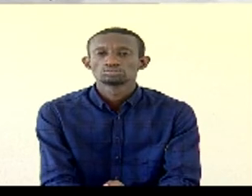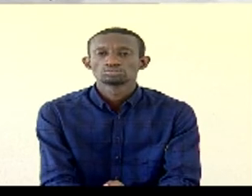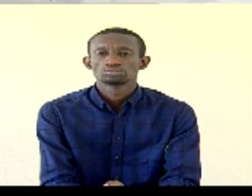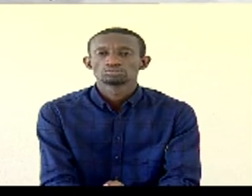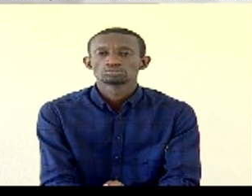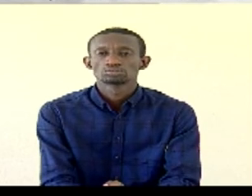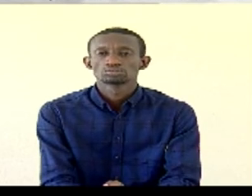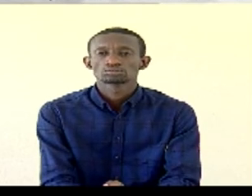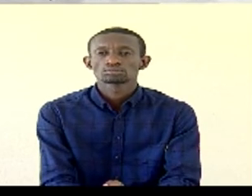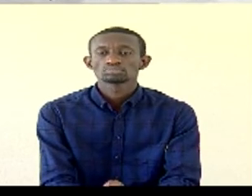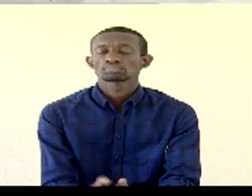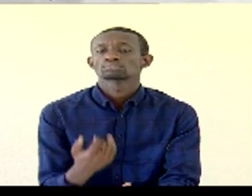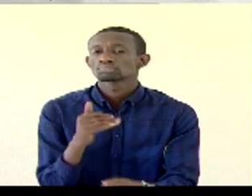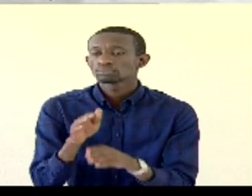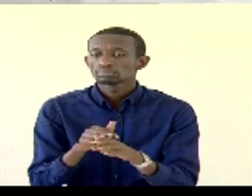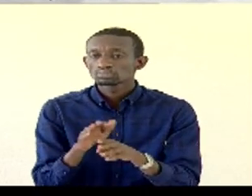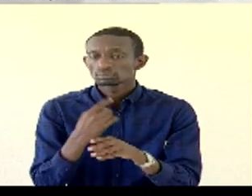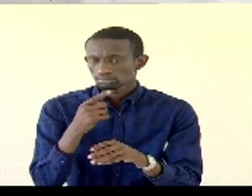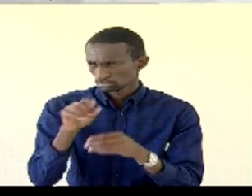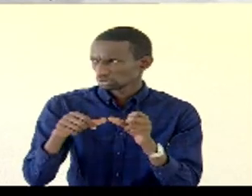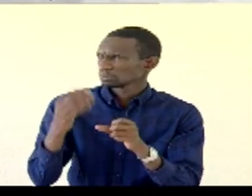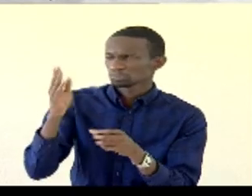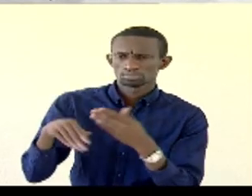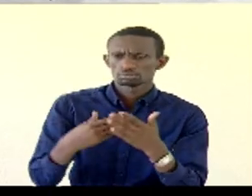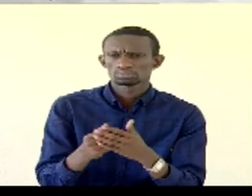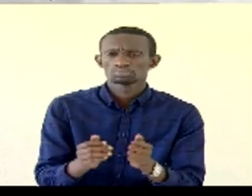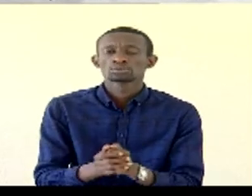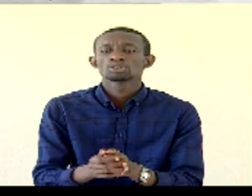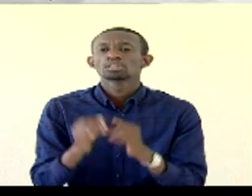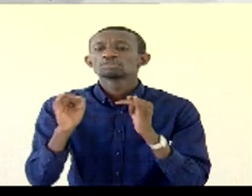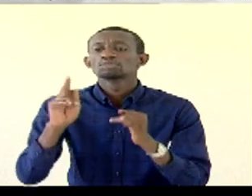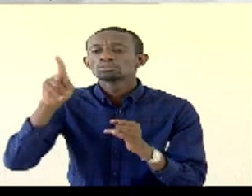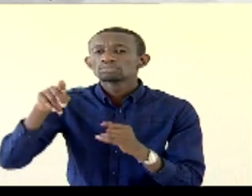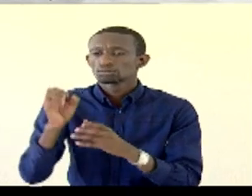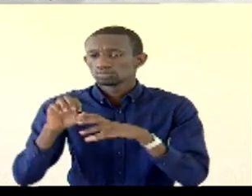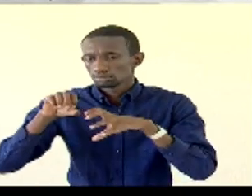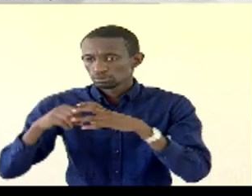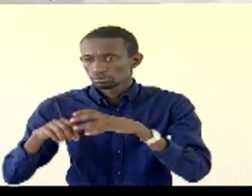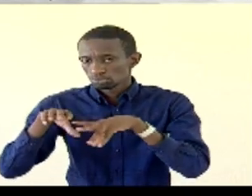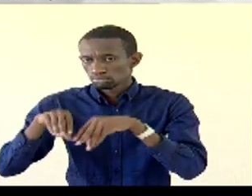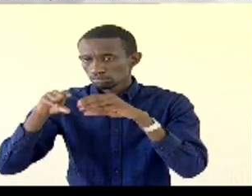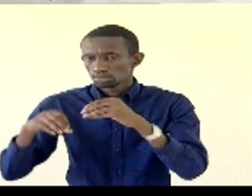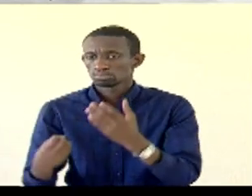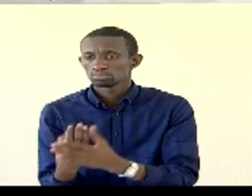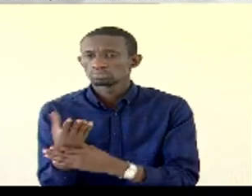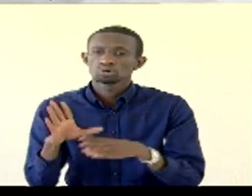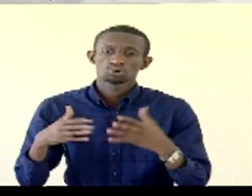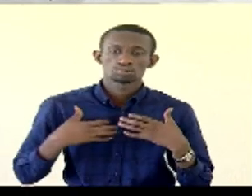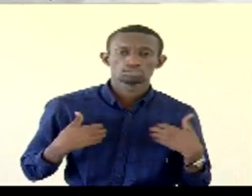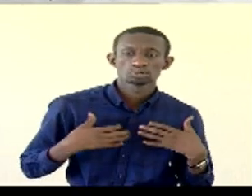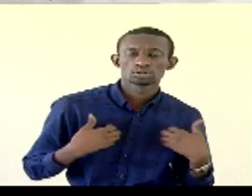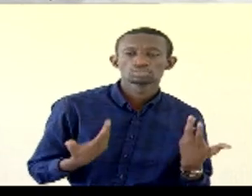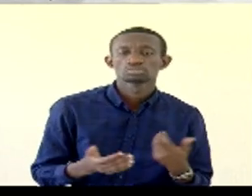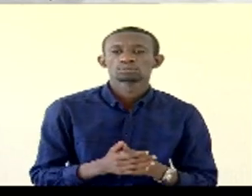I'm not going through all this. We have already talked about it. When plants and animal cells are dividing, the way and